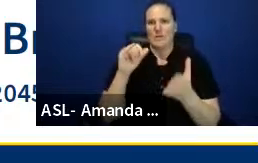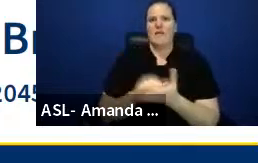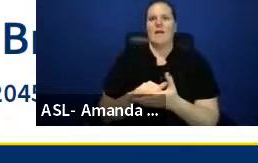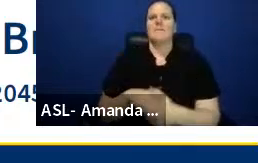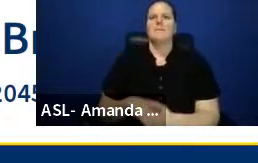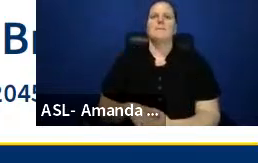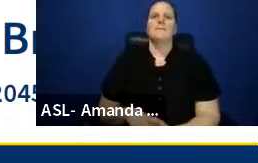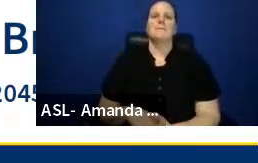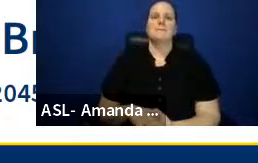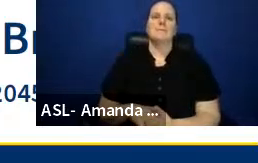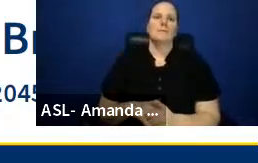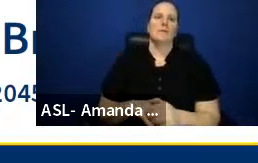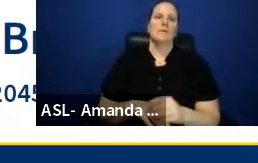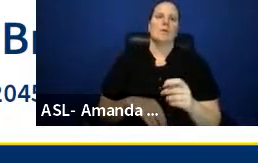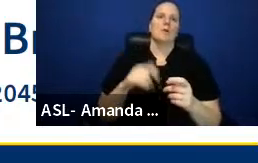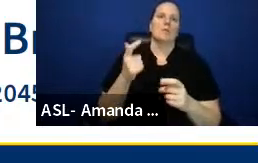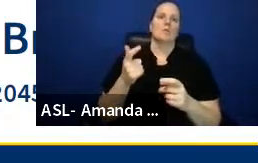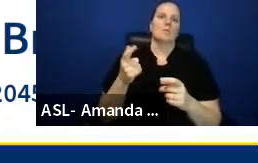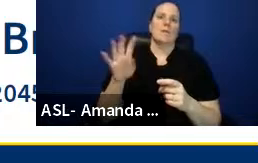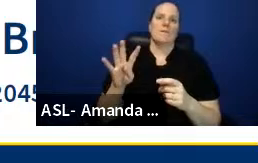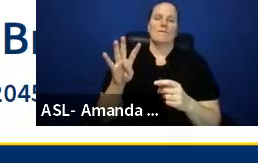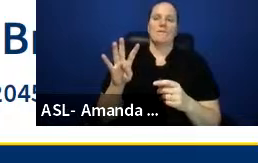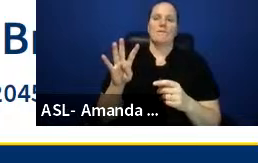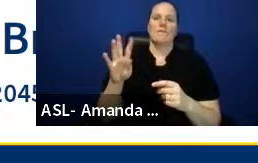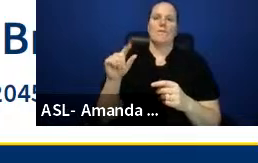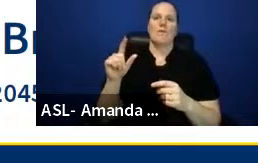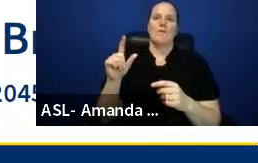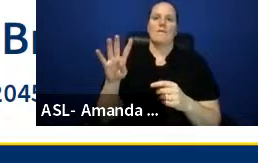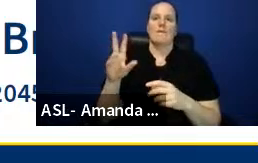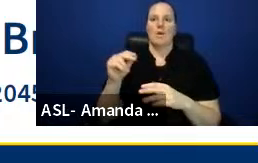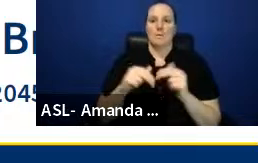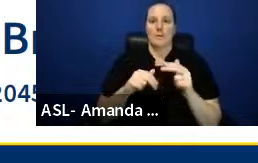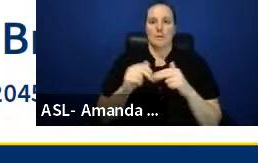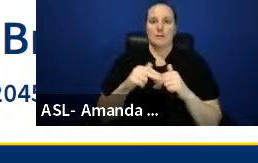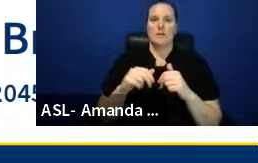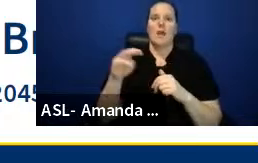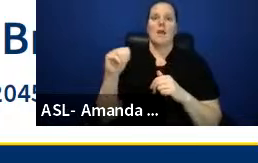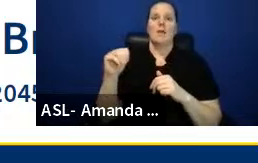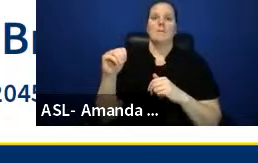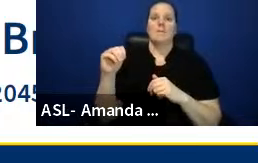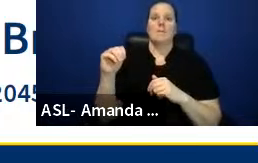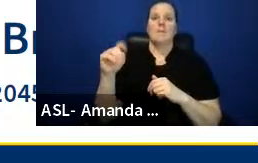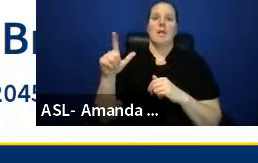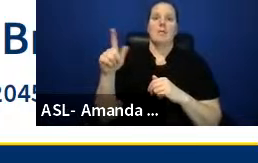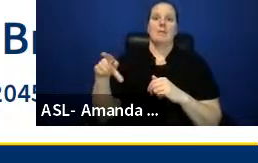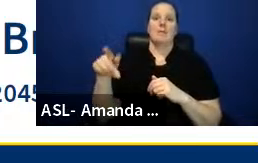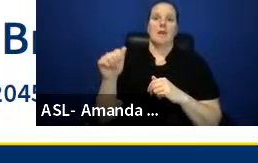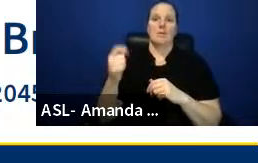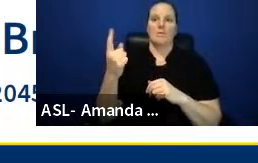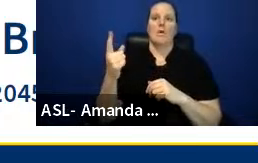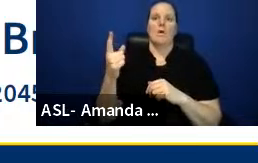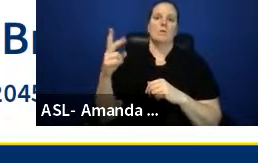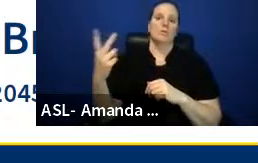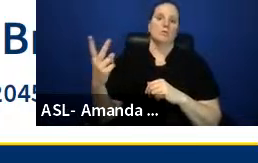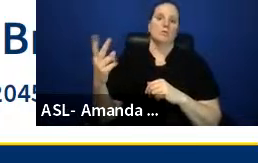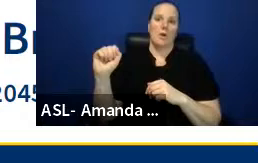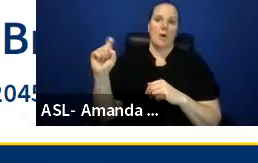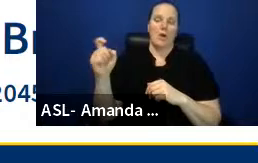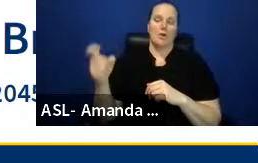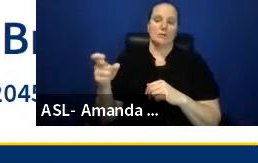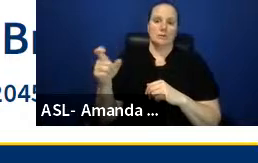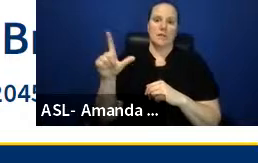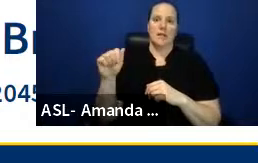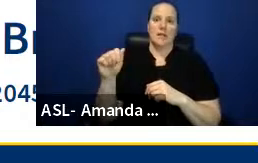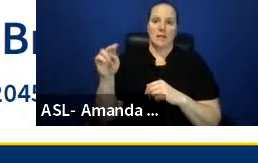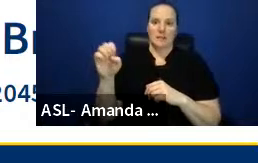conditions, 2045 no build, and then the 2045 MLPA with one auxiliary lane or two auxiliary lane kind of